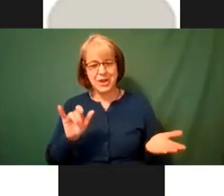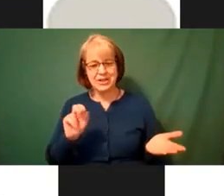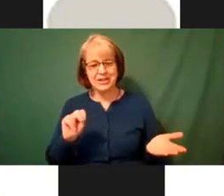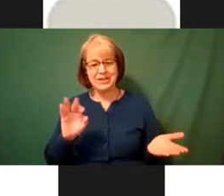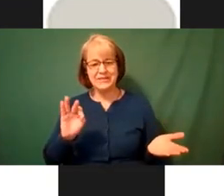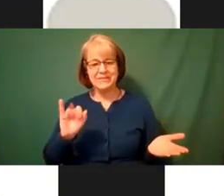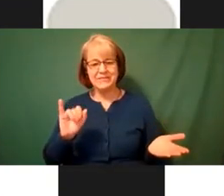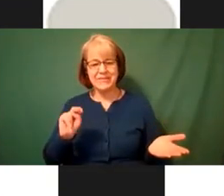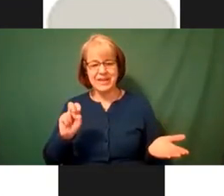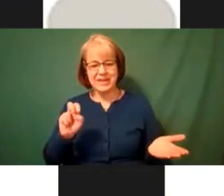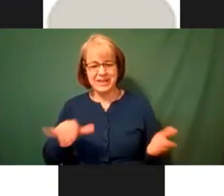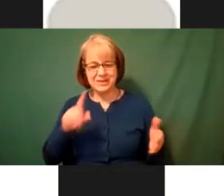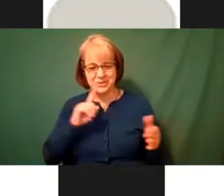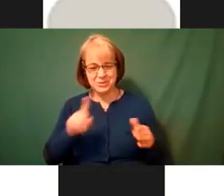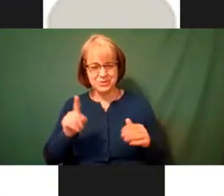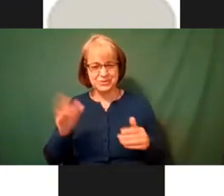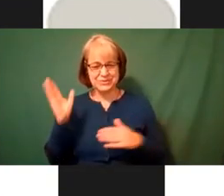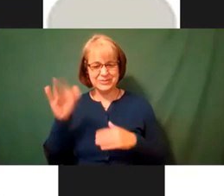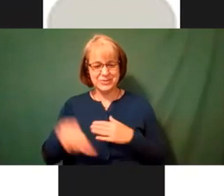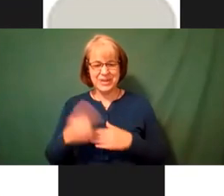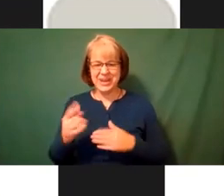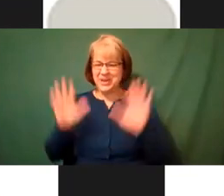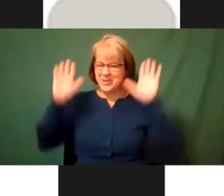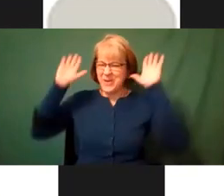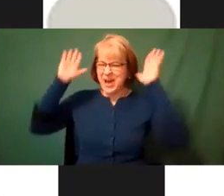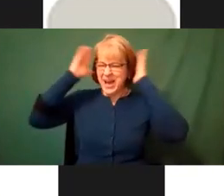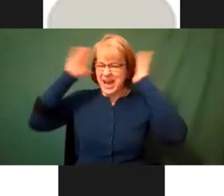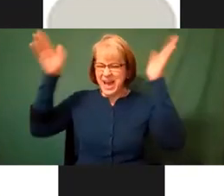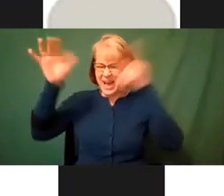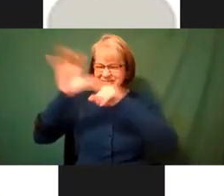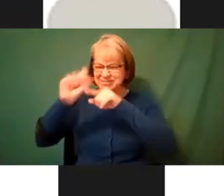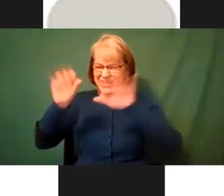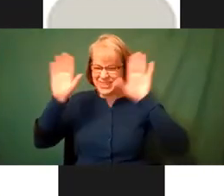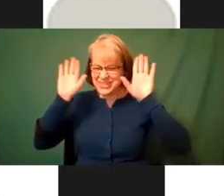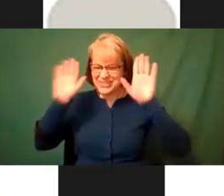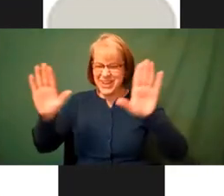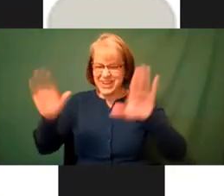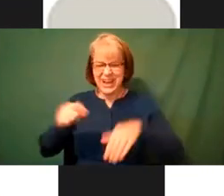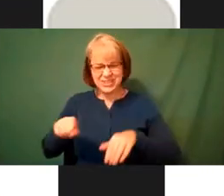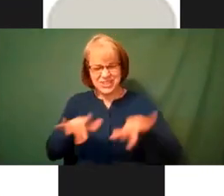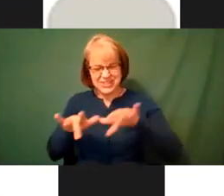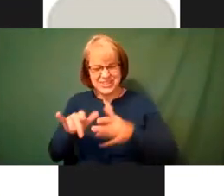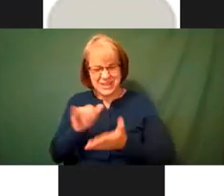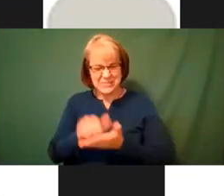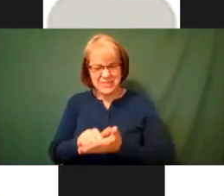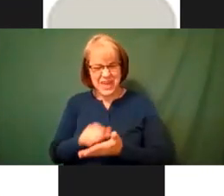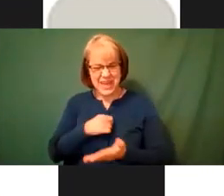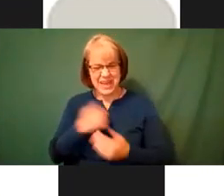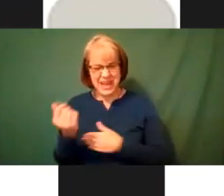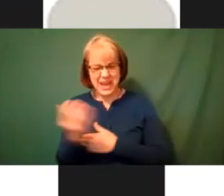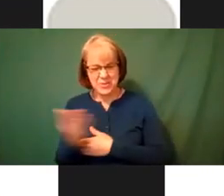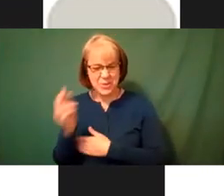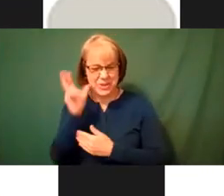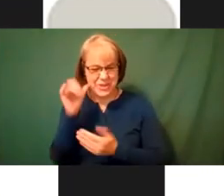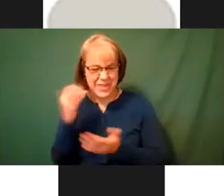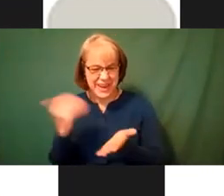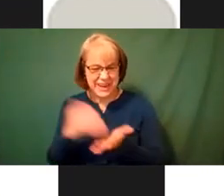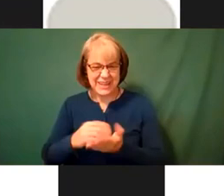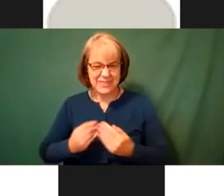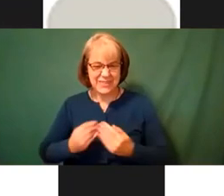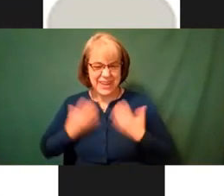today. Thank you. Wow, that was a great introduction. I should have taped it. Then, you know, I play it every morning when I get up. You